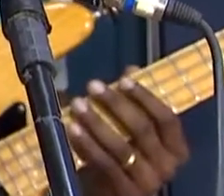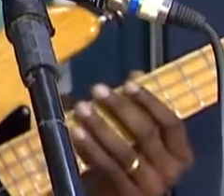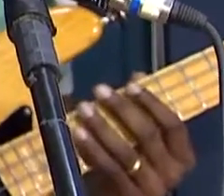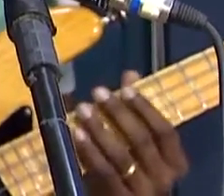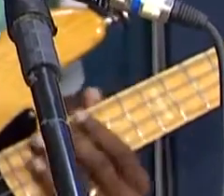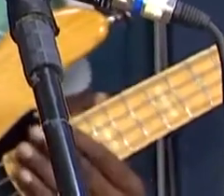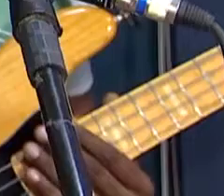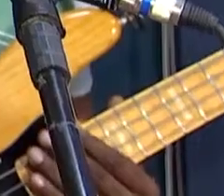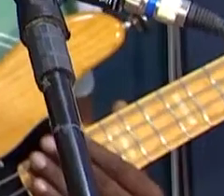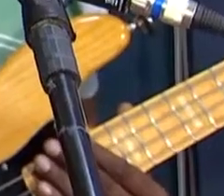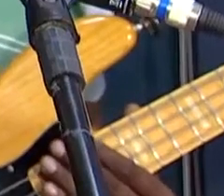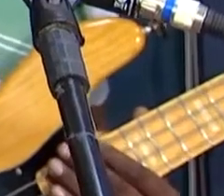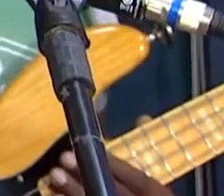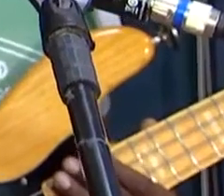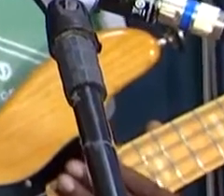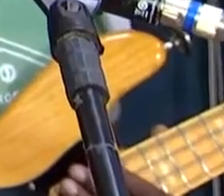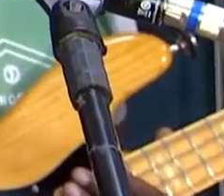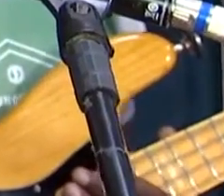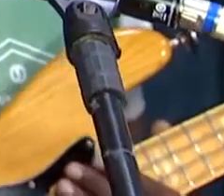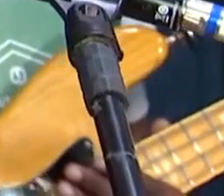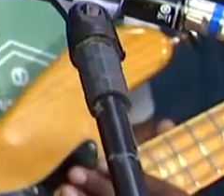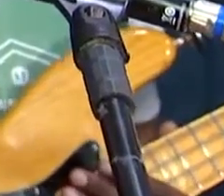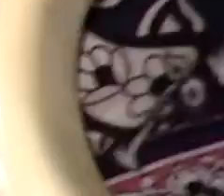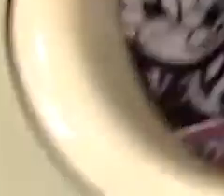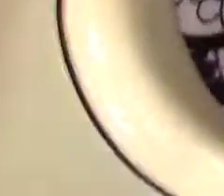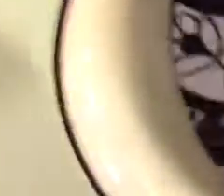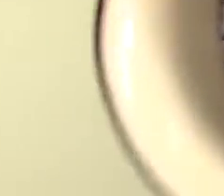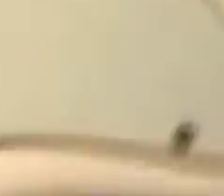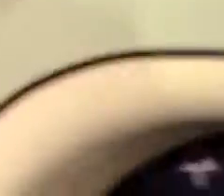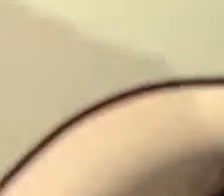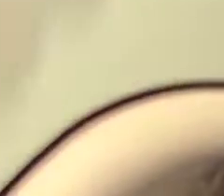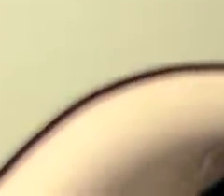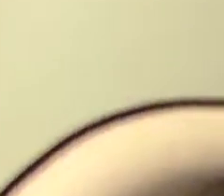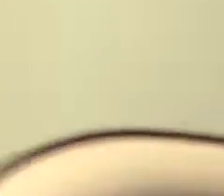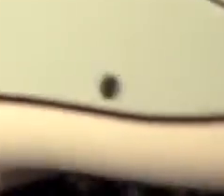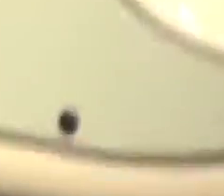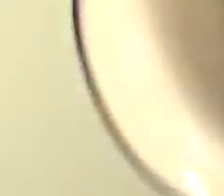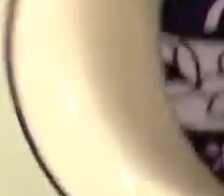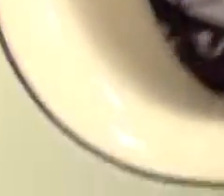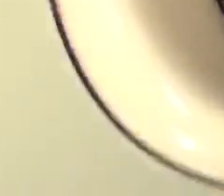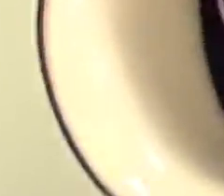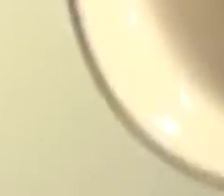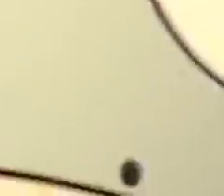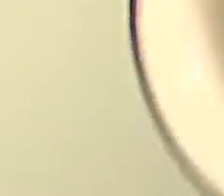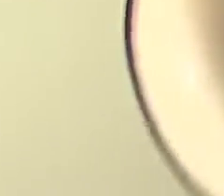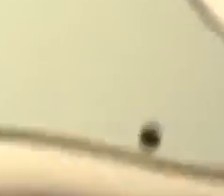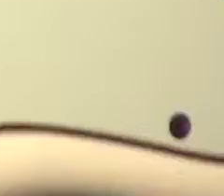because I don't want to miss anything. My eyes stay